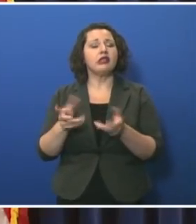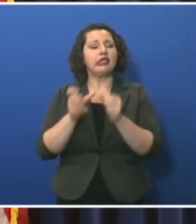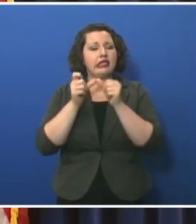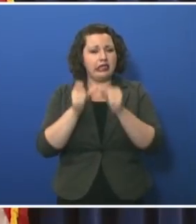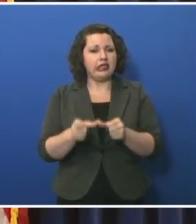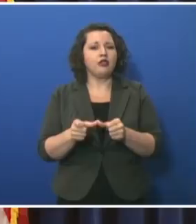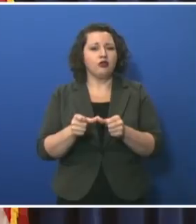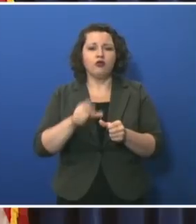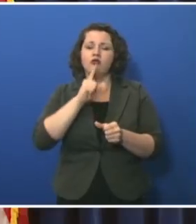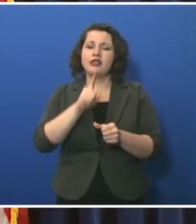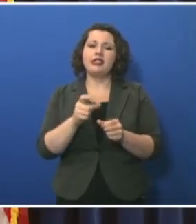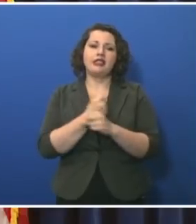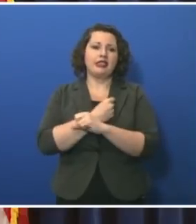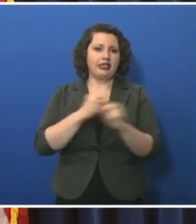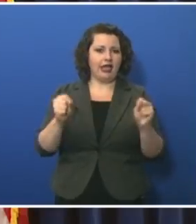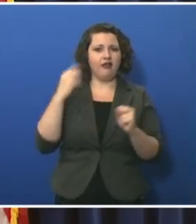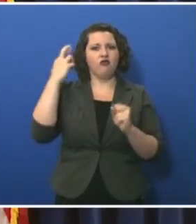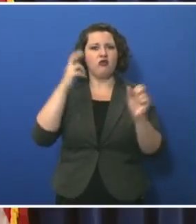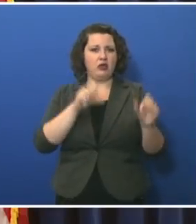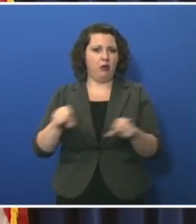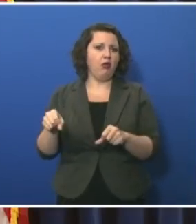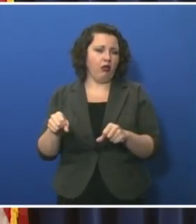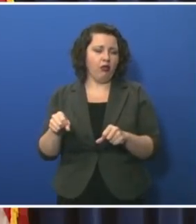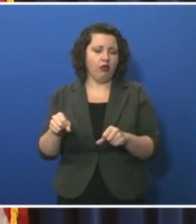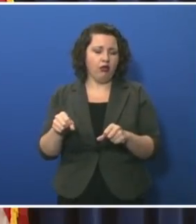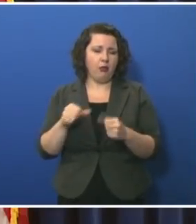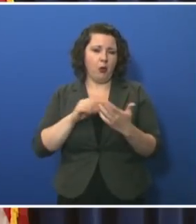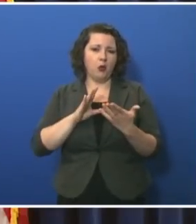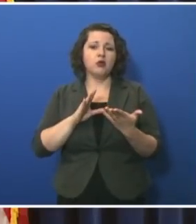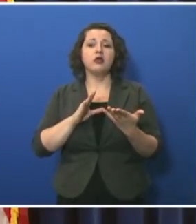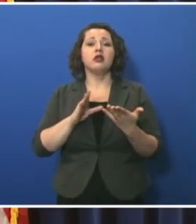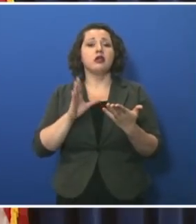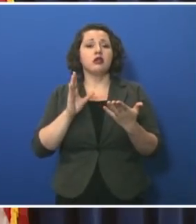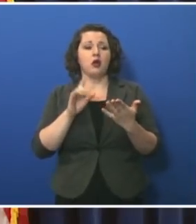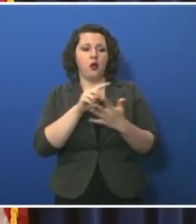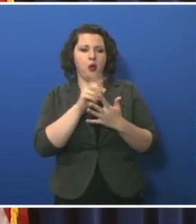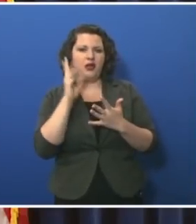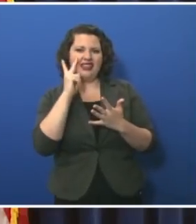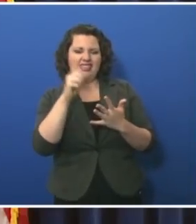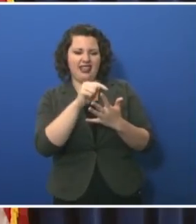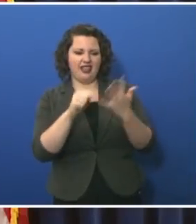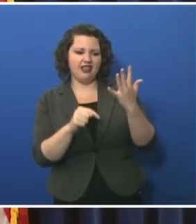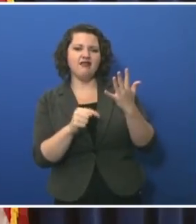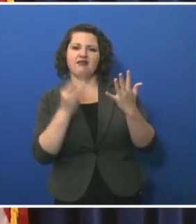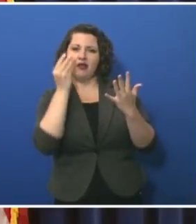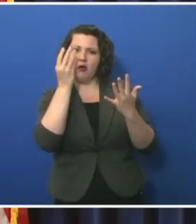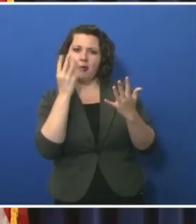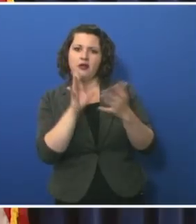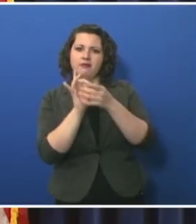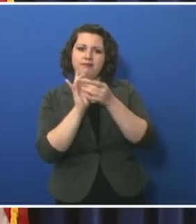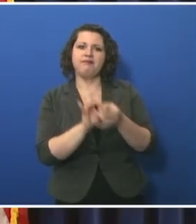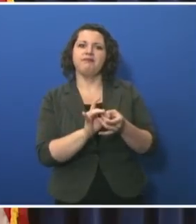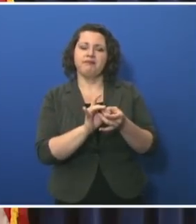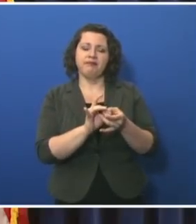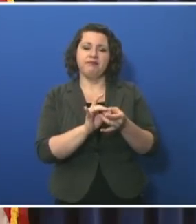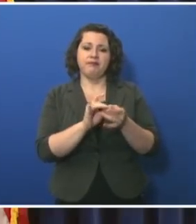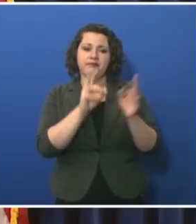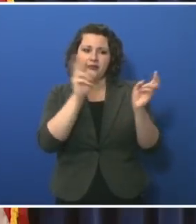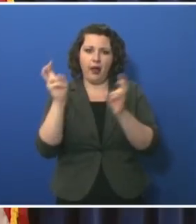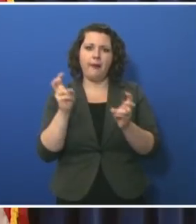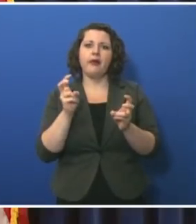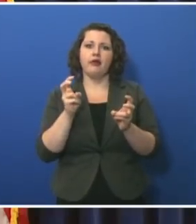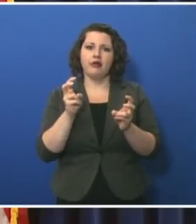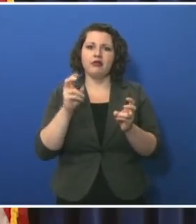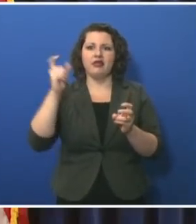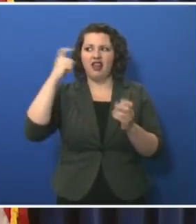these things in a very safe and reasonable way, and so you'll continue to find guidance, including information about the topics and items